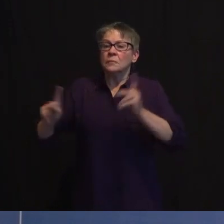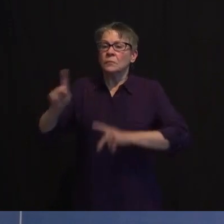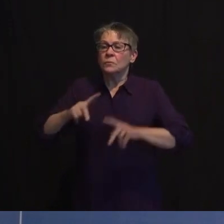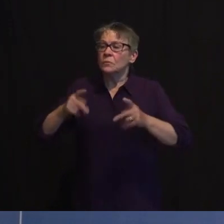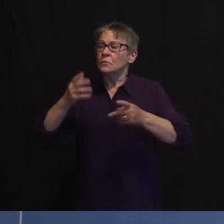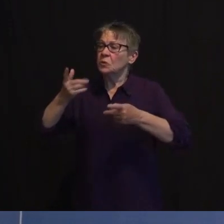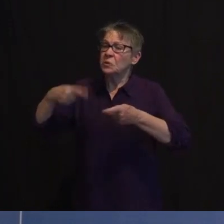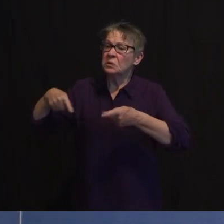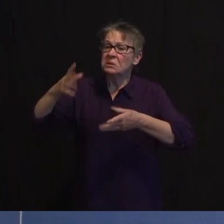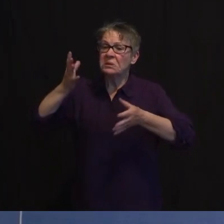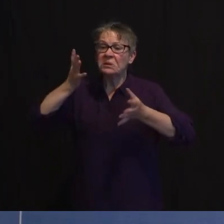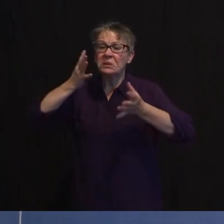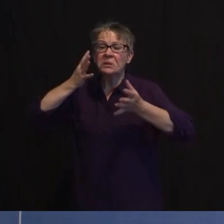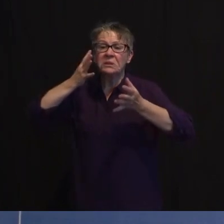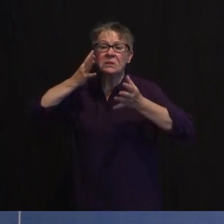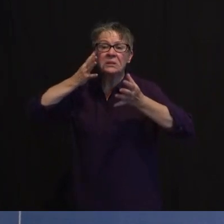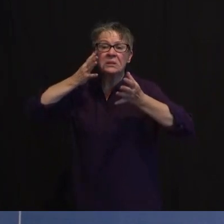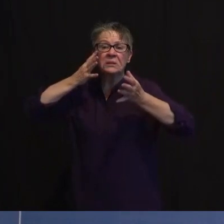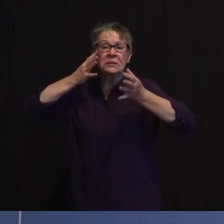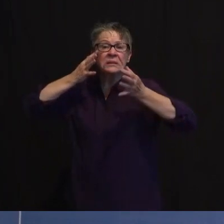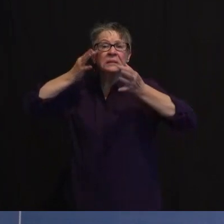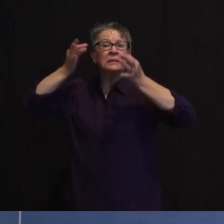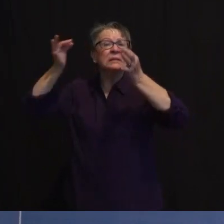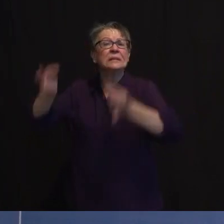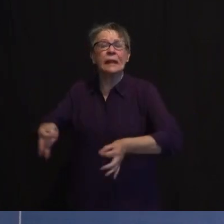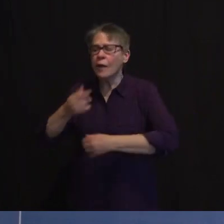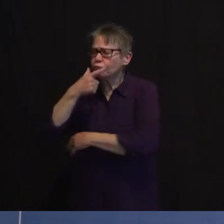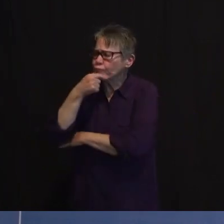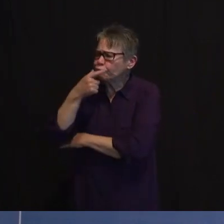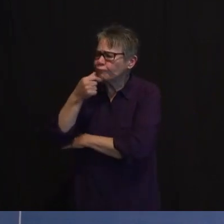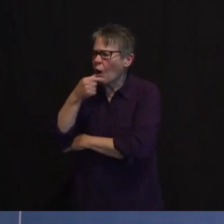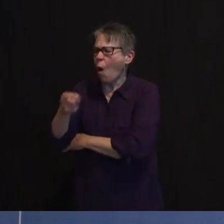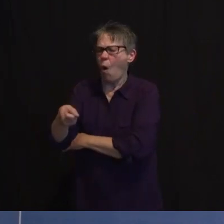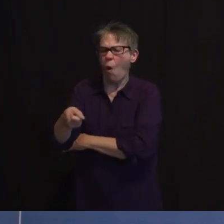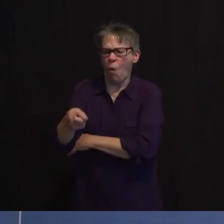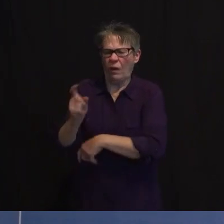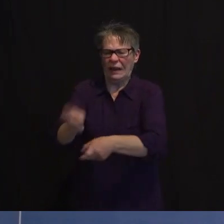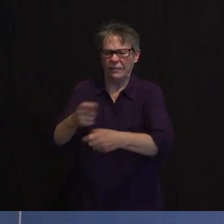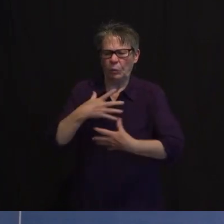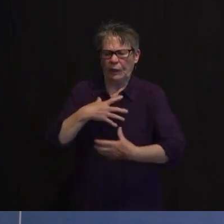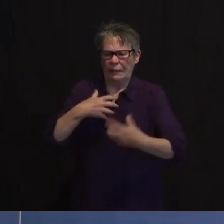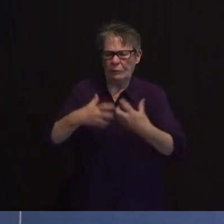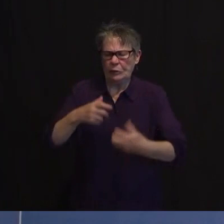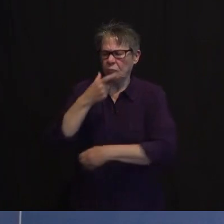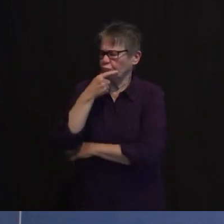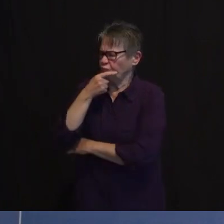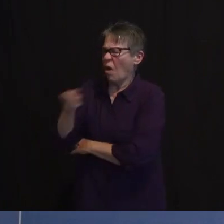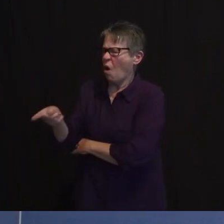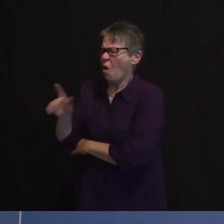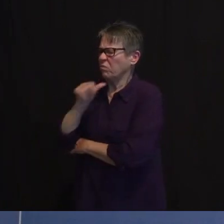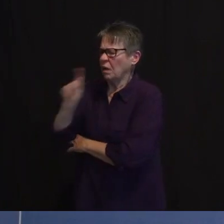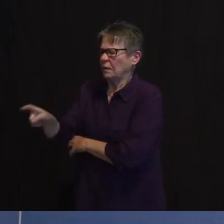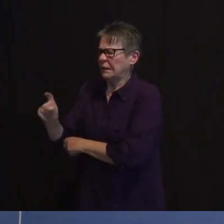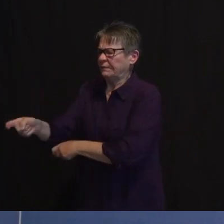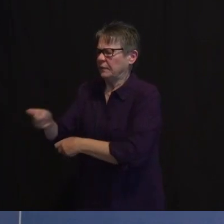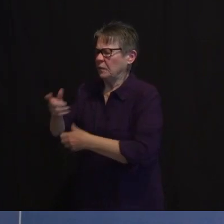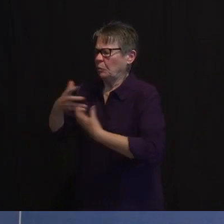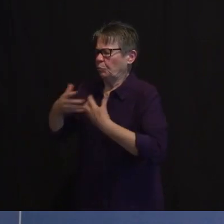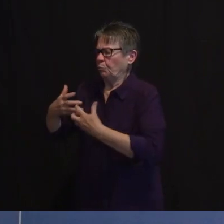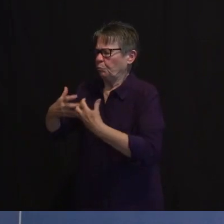of the allocation framework is to achieve benefit for populations of patients, often expressed as doing